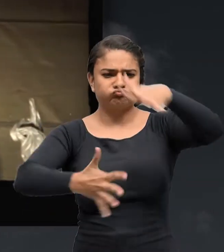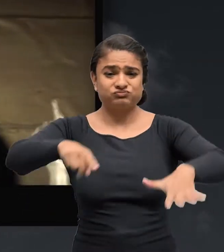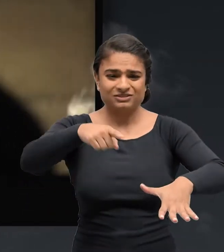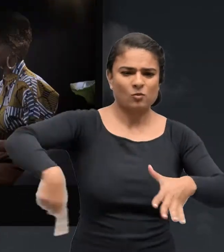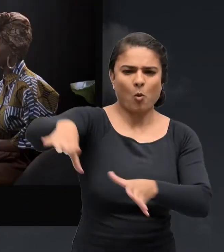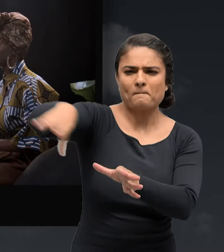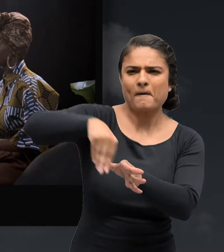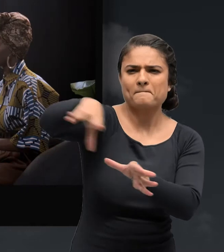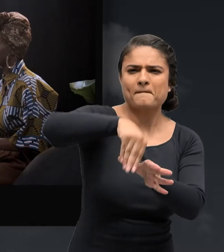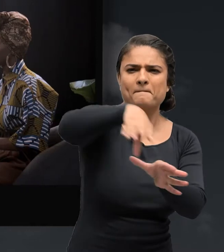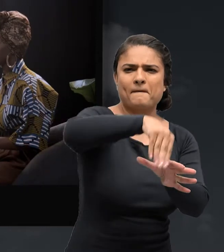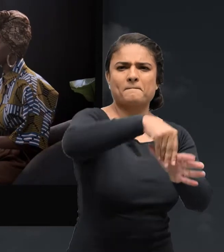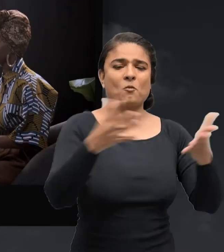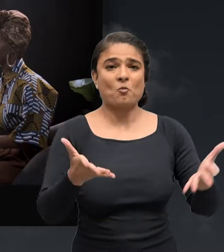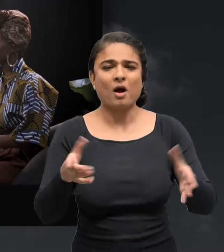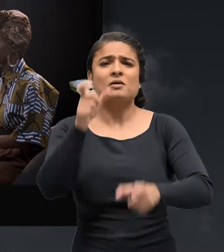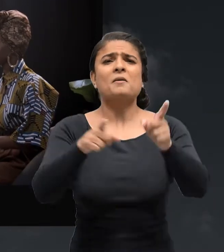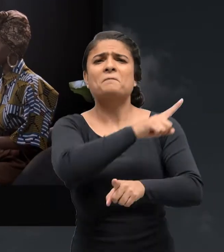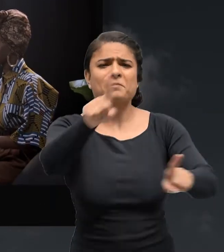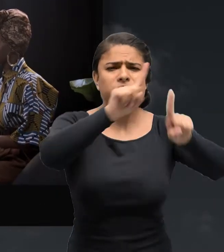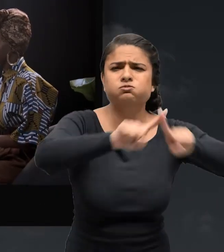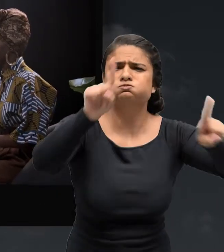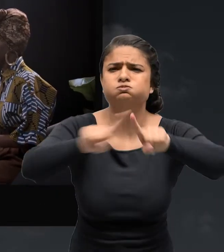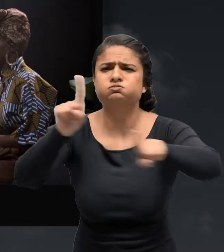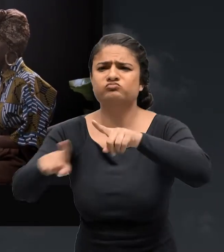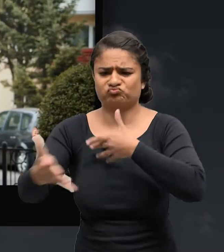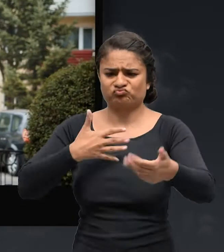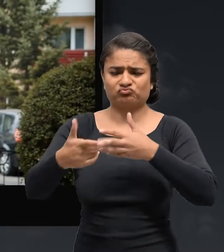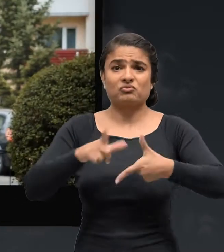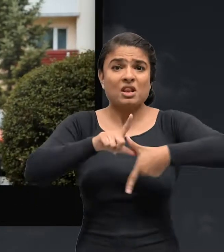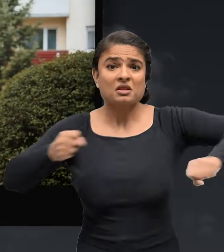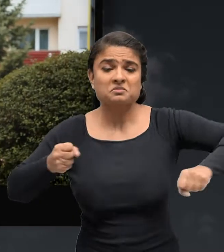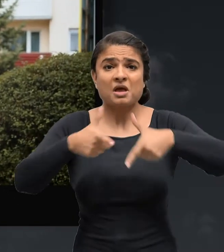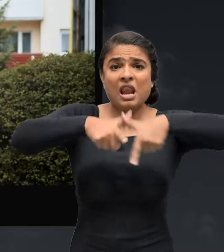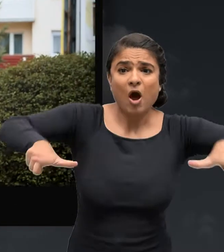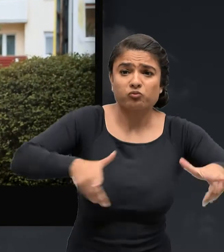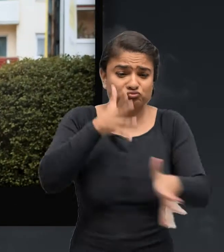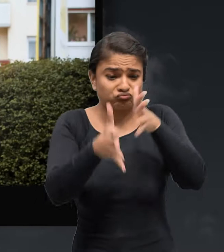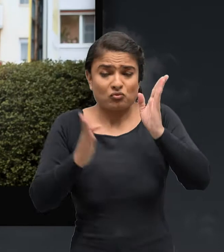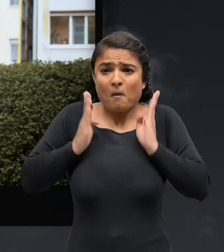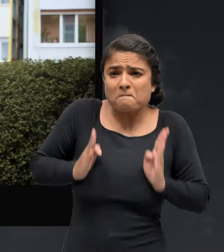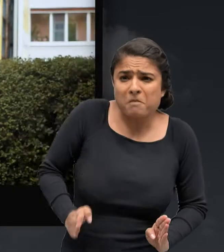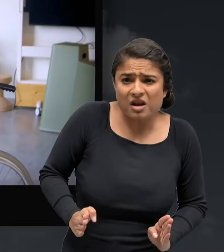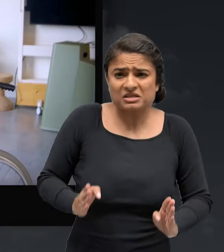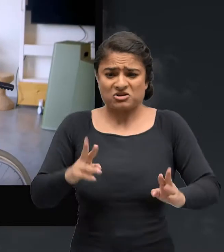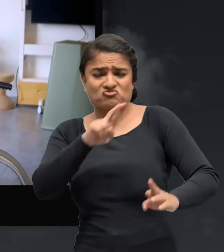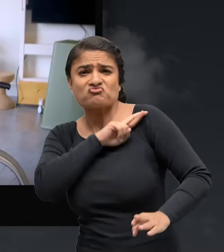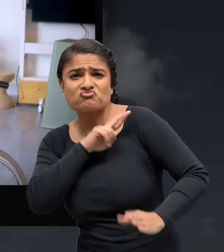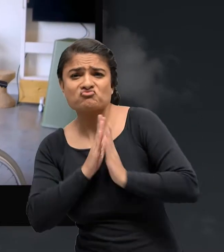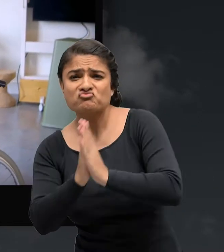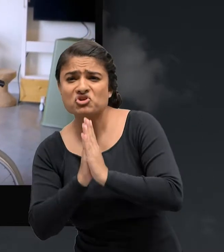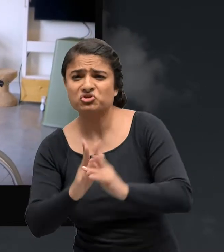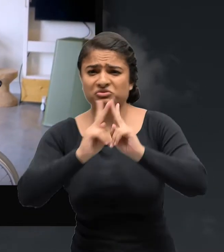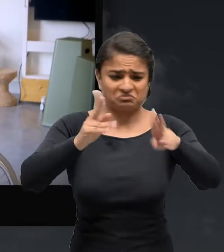In a diverse society, coming together in meaningful ways with people who differ linguistically, bodily, religiously, or